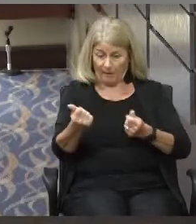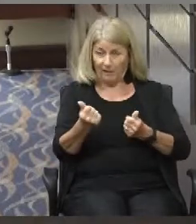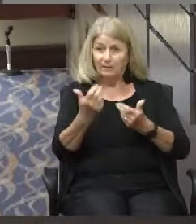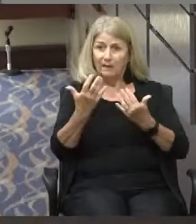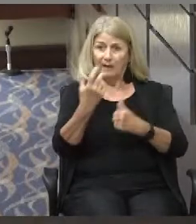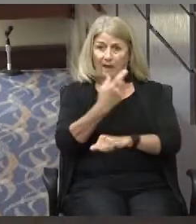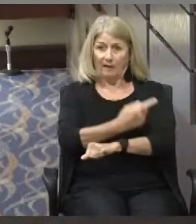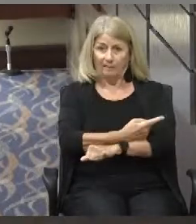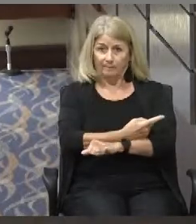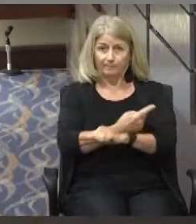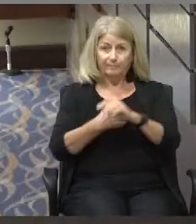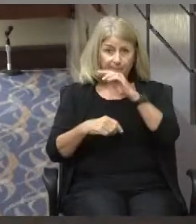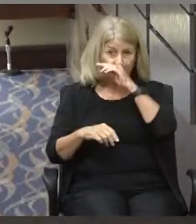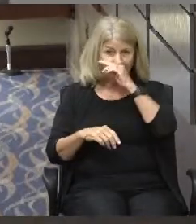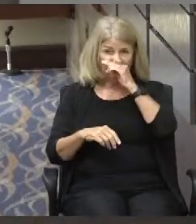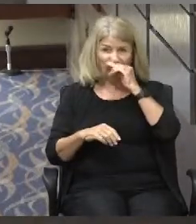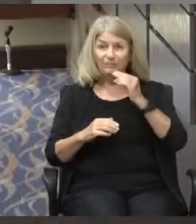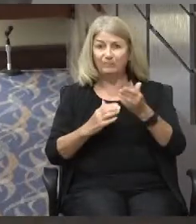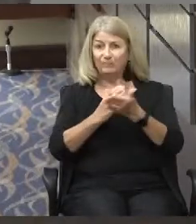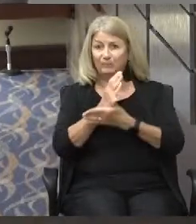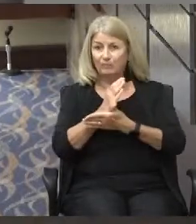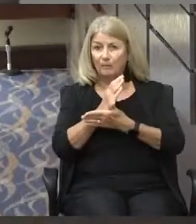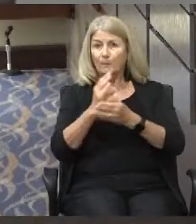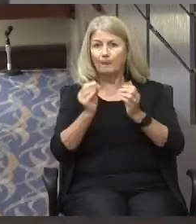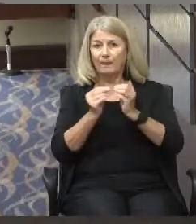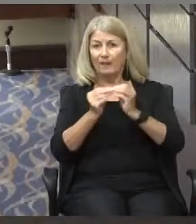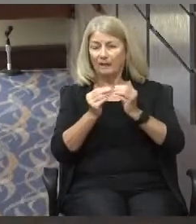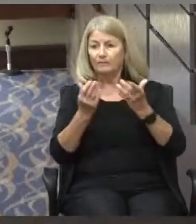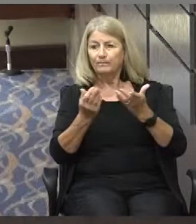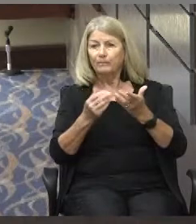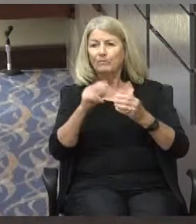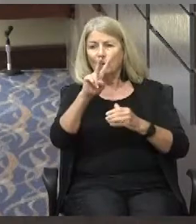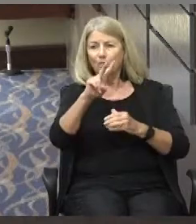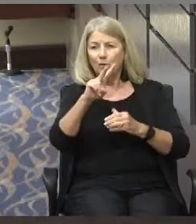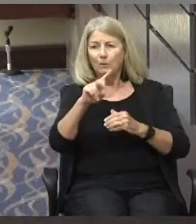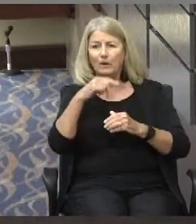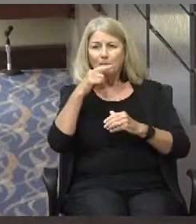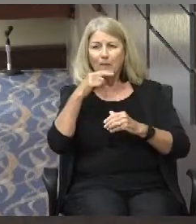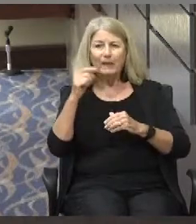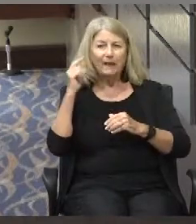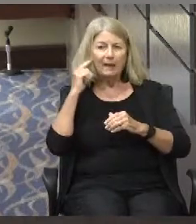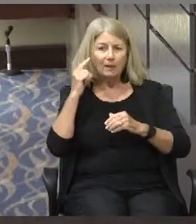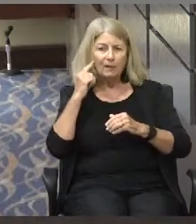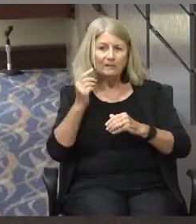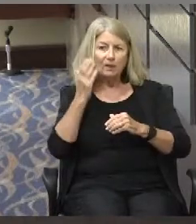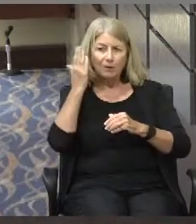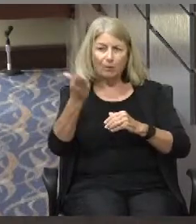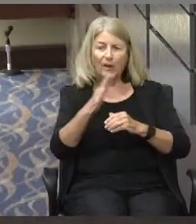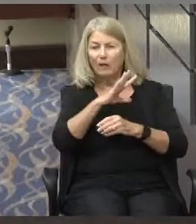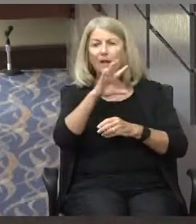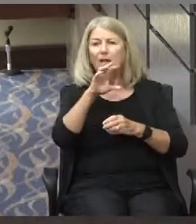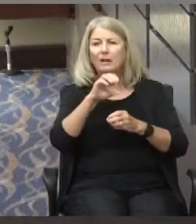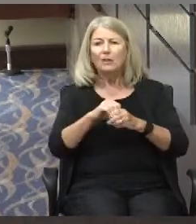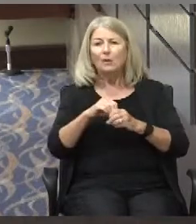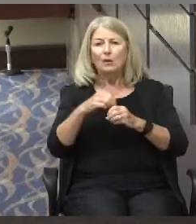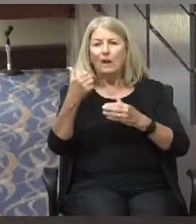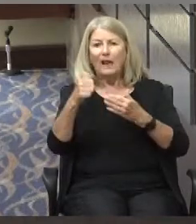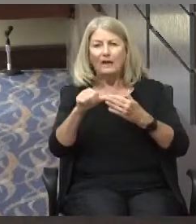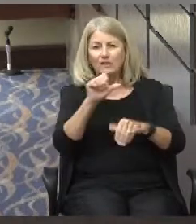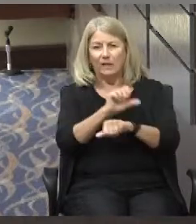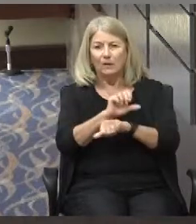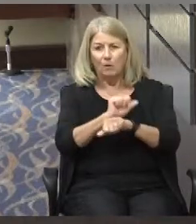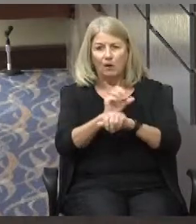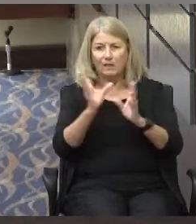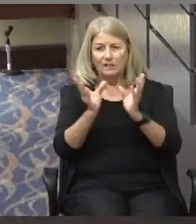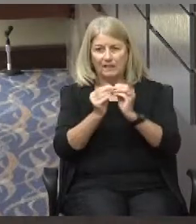All right, further highlights from the agenda. We do have 2 public hearings that Clint will cover later in the work session. And then I'm just going to